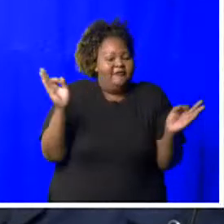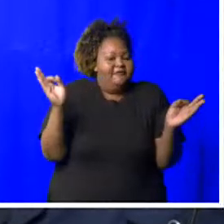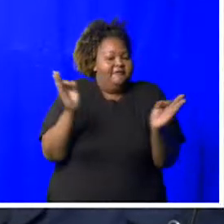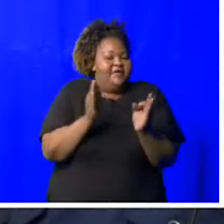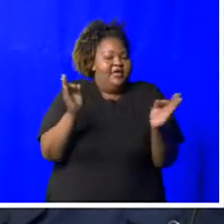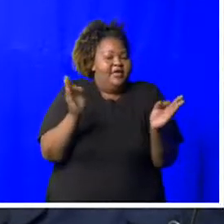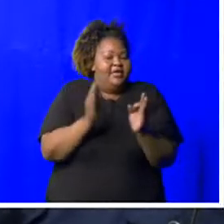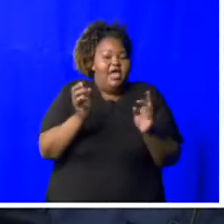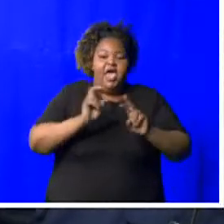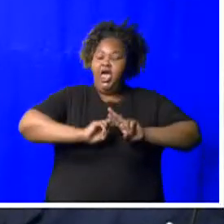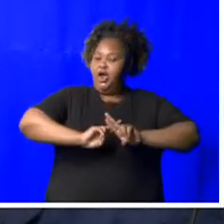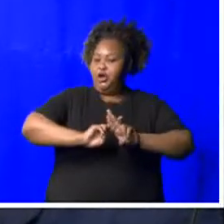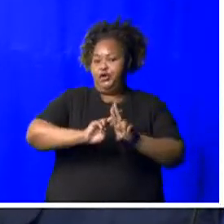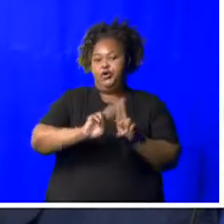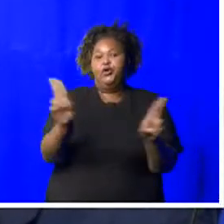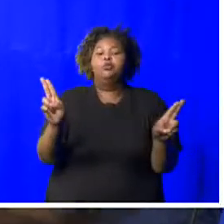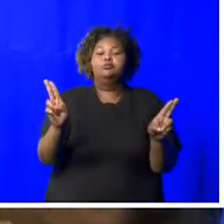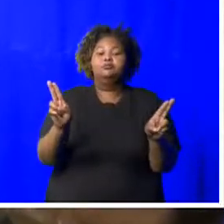you all.